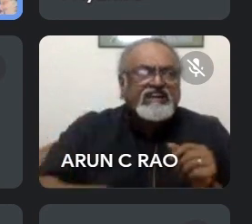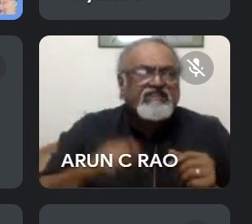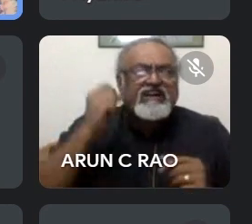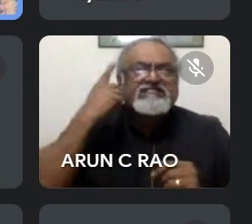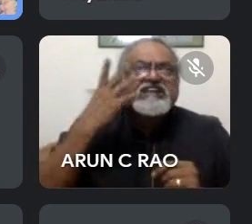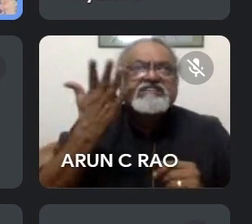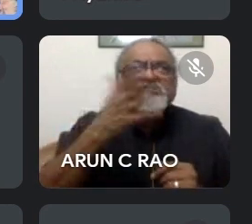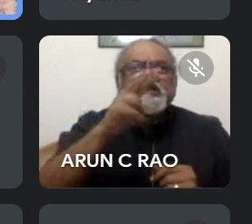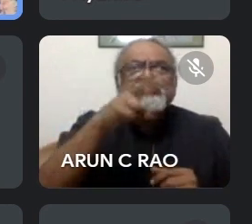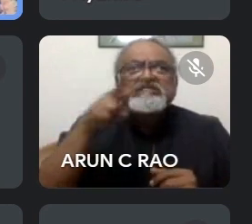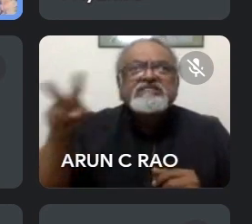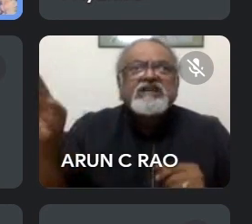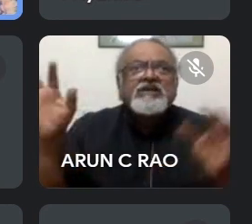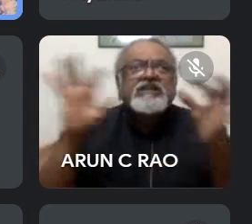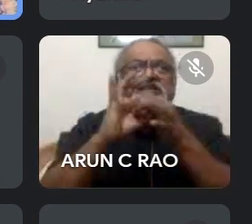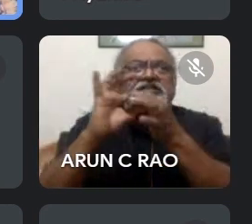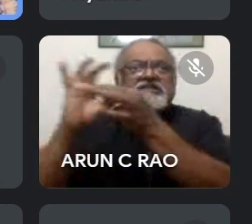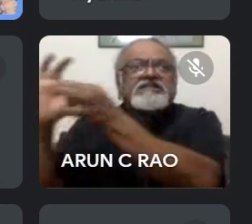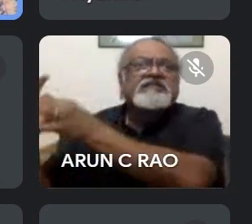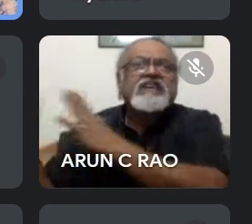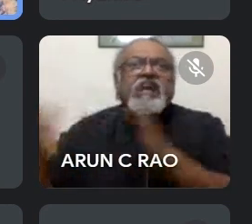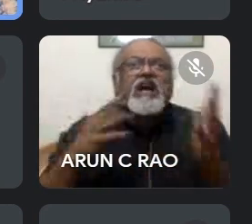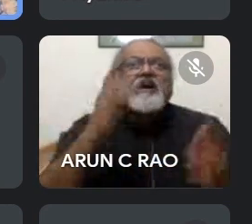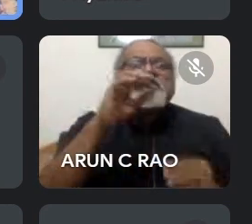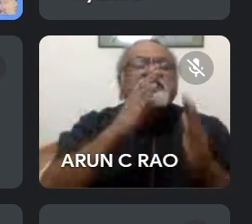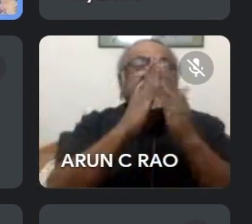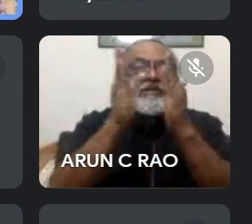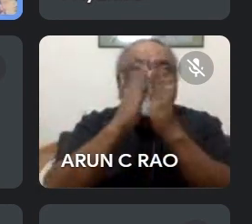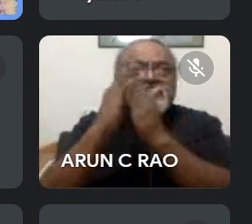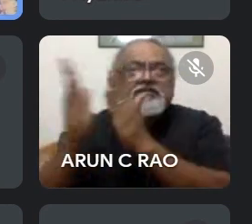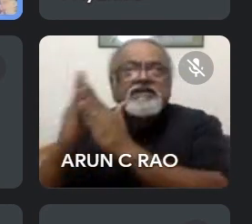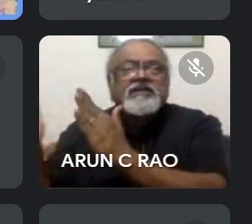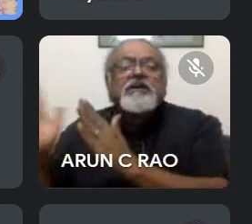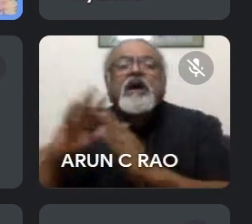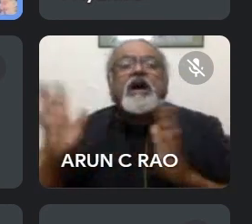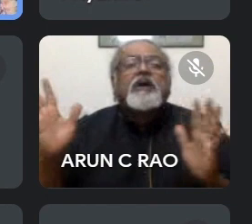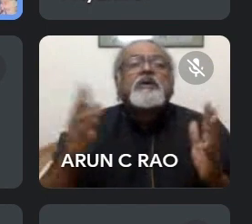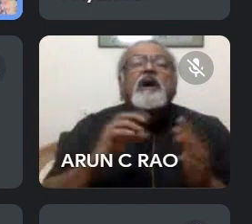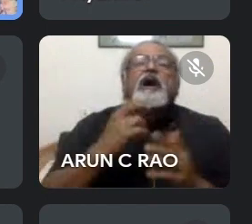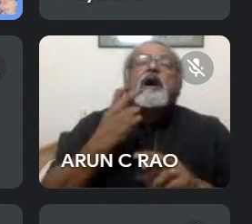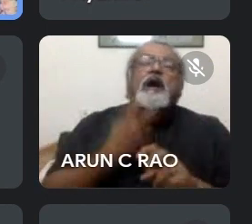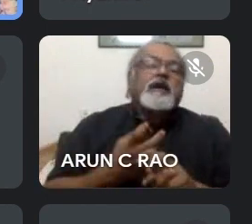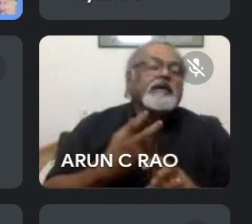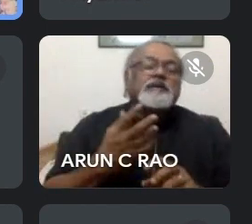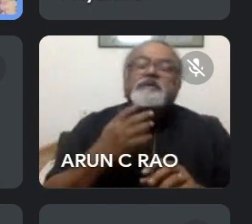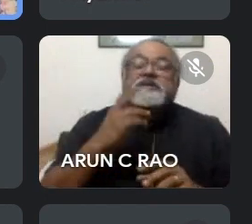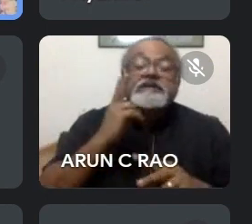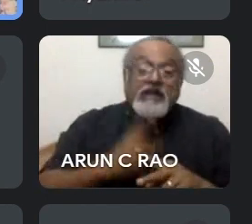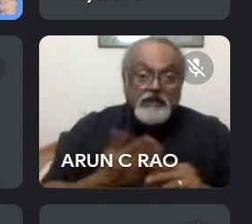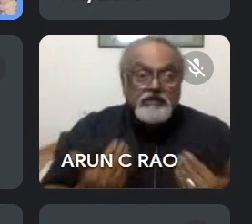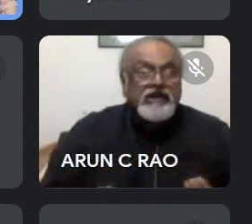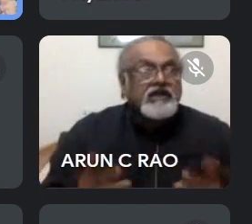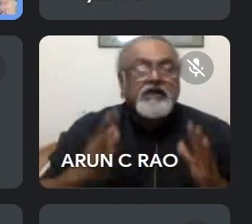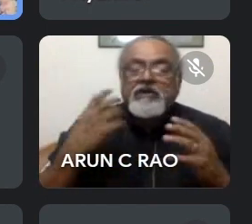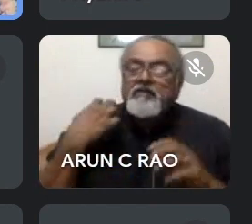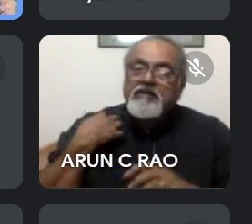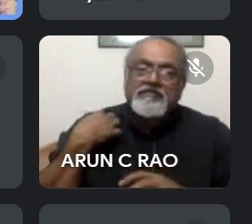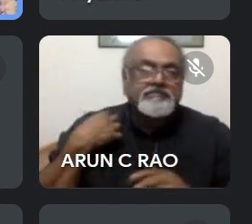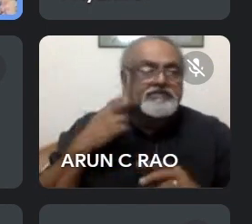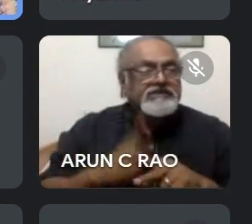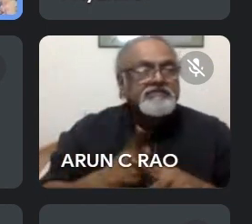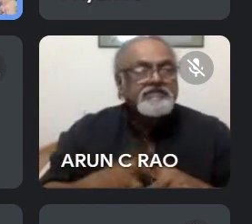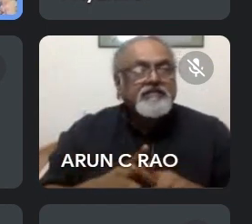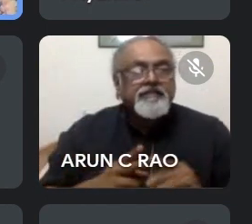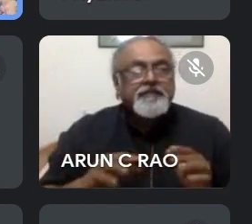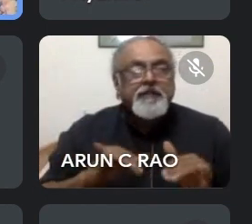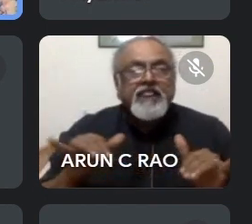I feel like they're all connected, and I'm like, how do I separate them, and how do I read them? and stuff. And then later, like in